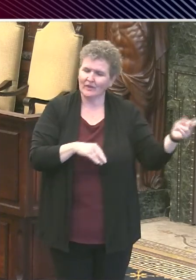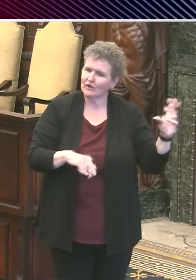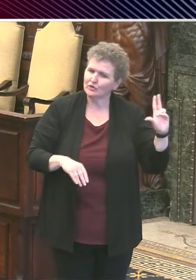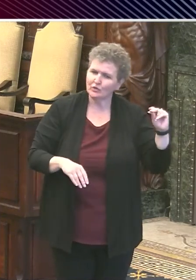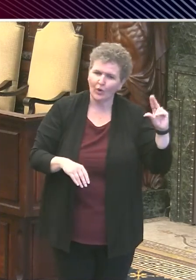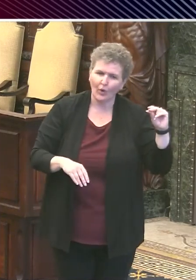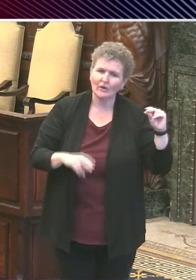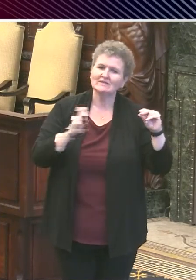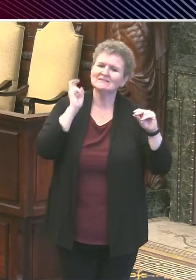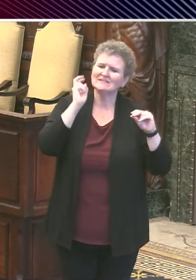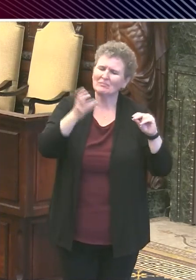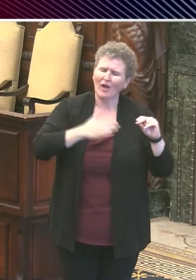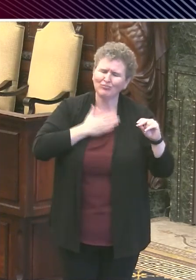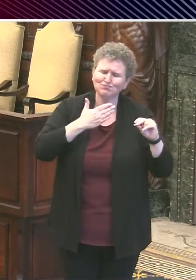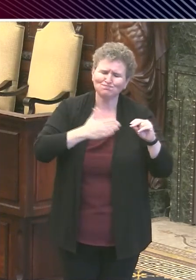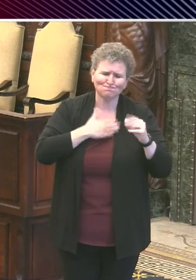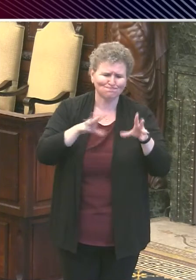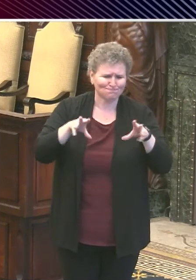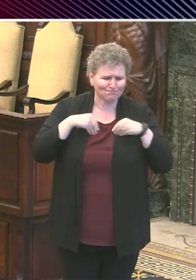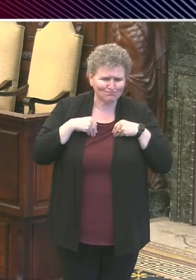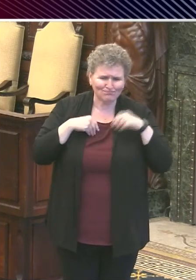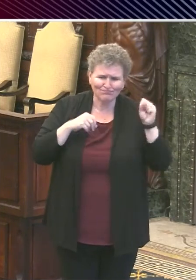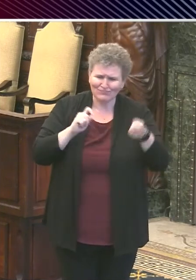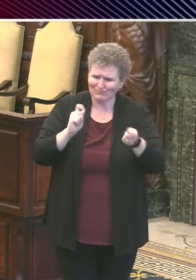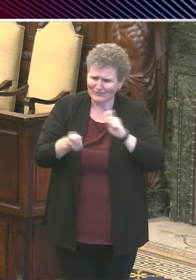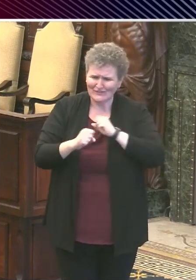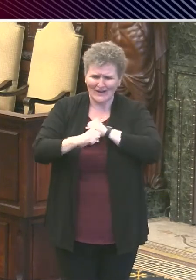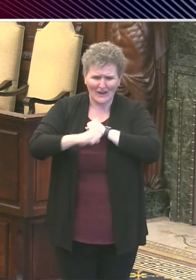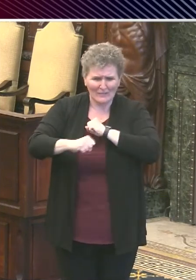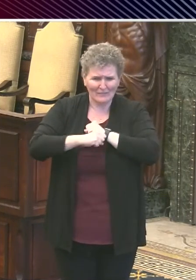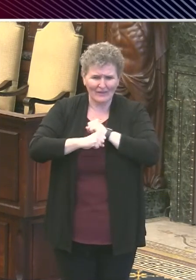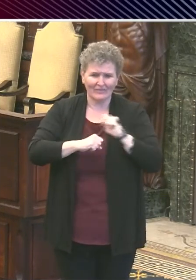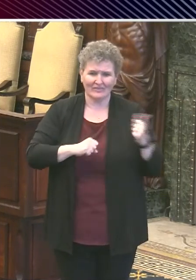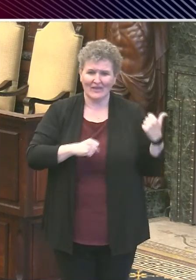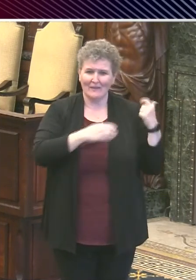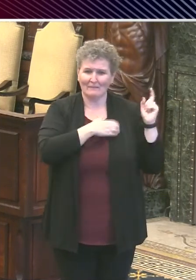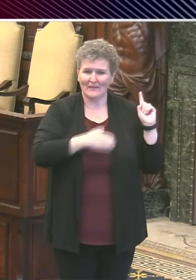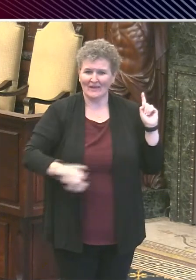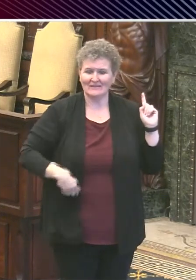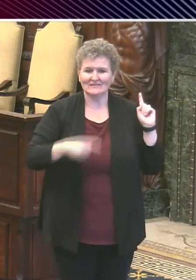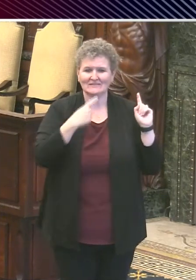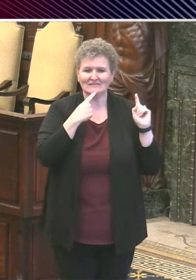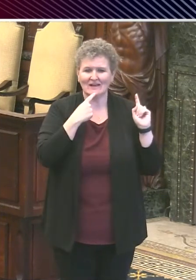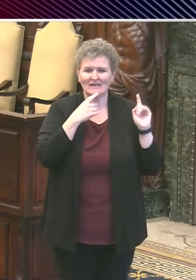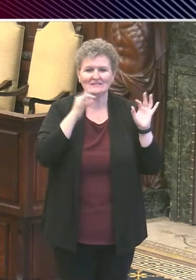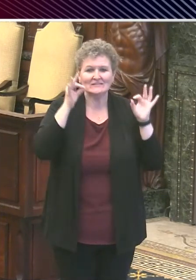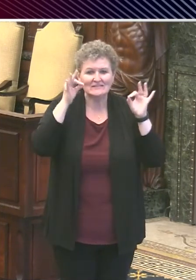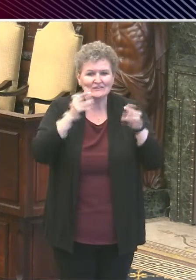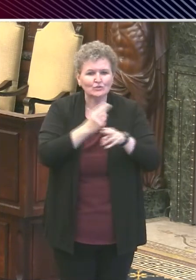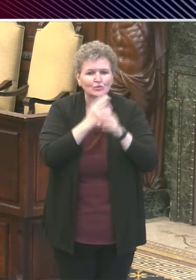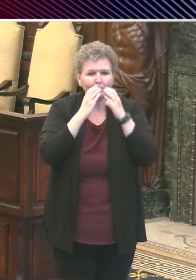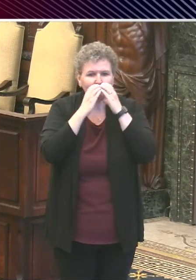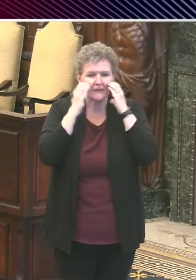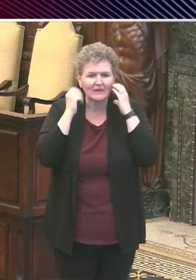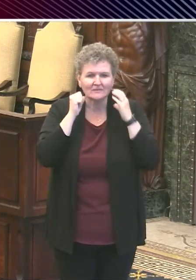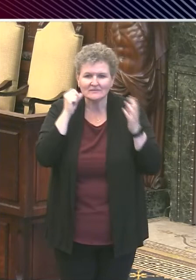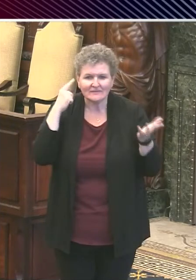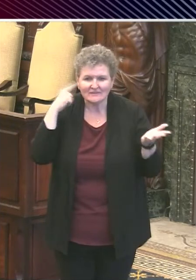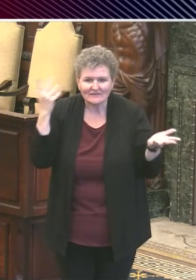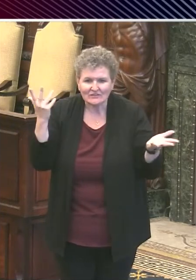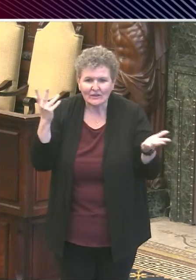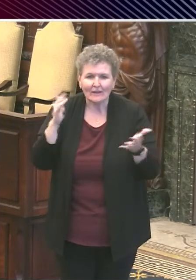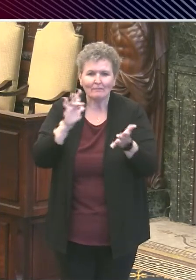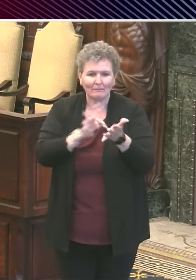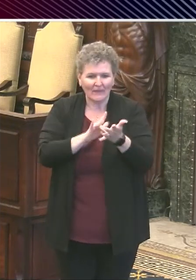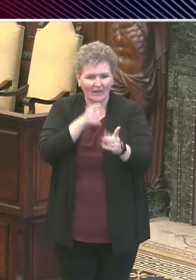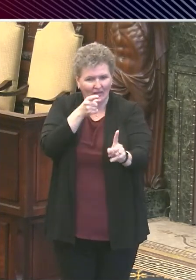campaign. Okay. Thank you. And the decision on wearing a mask or not should not be a political decision. It's a medical decision. And I think